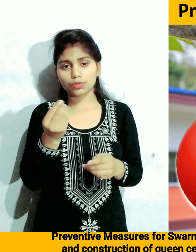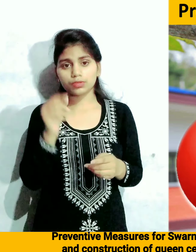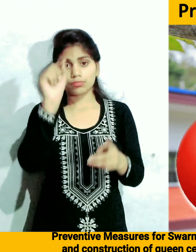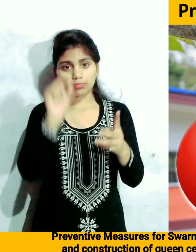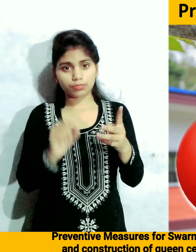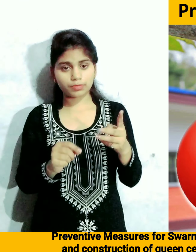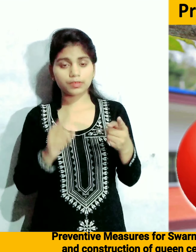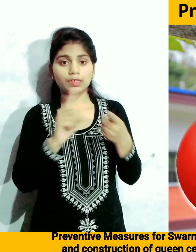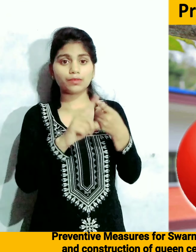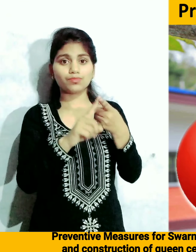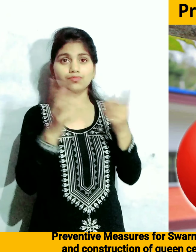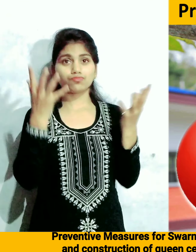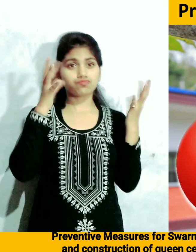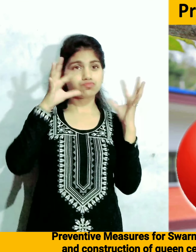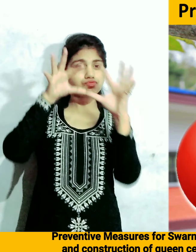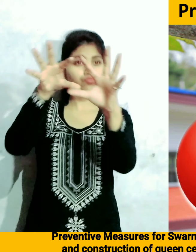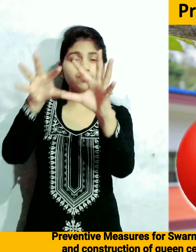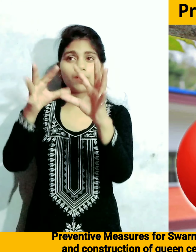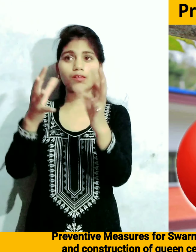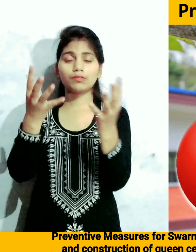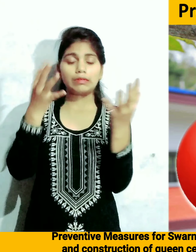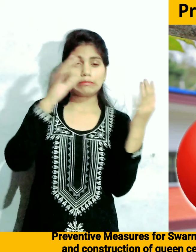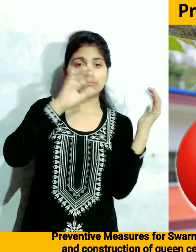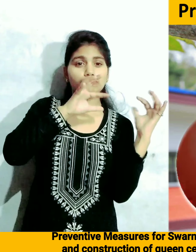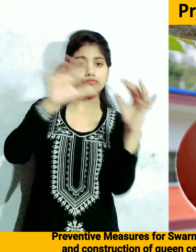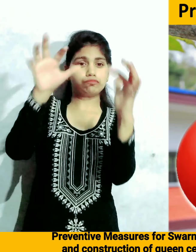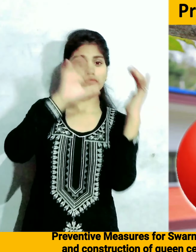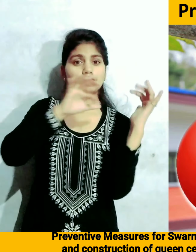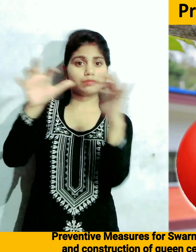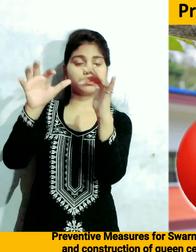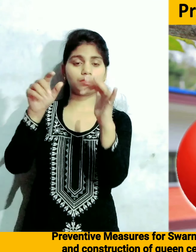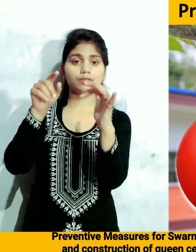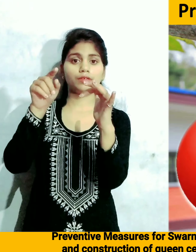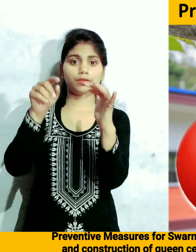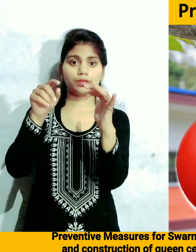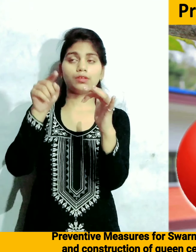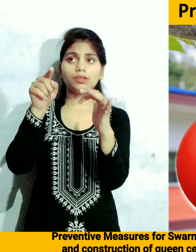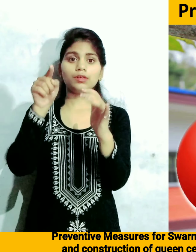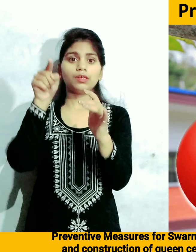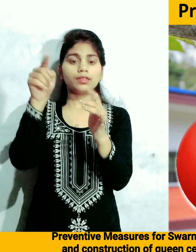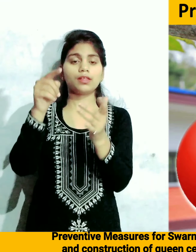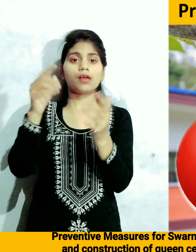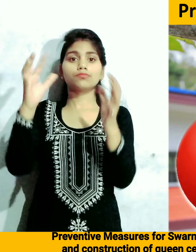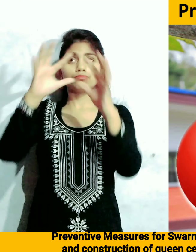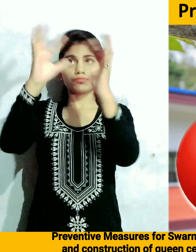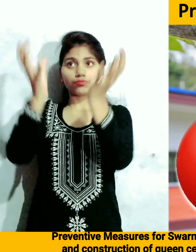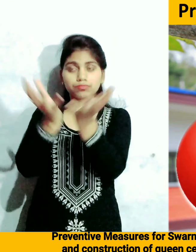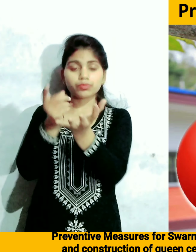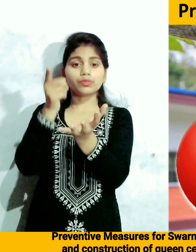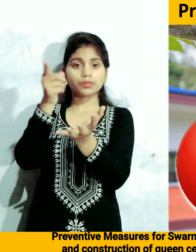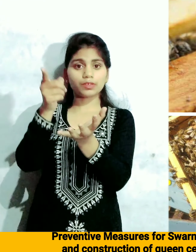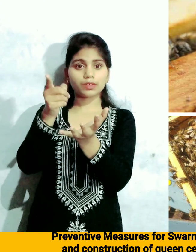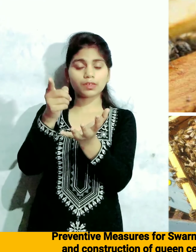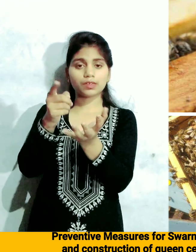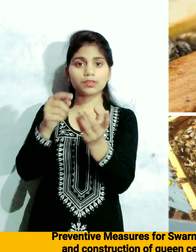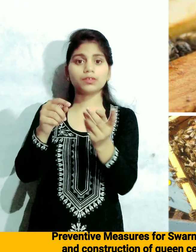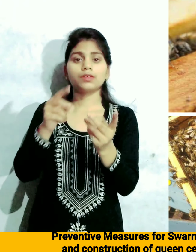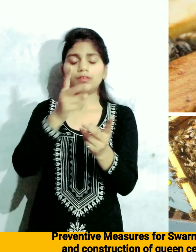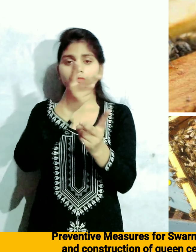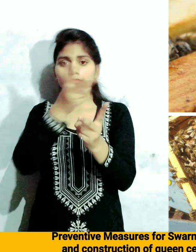prevent overcrowding and construction of queen cells in the honeybee colony